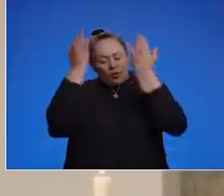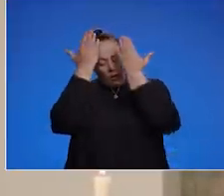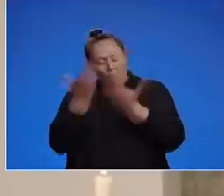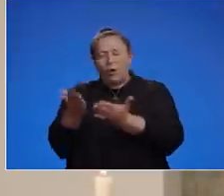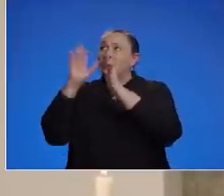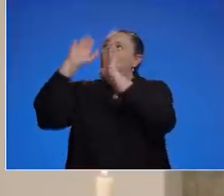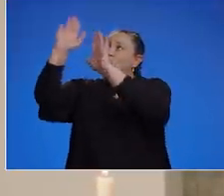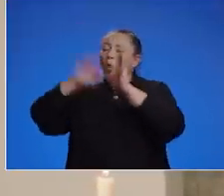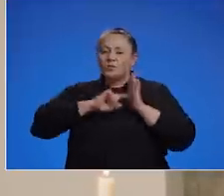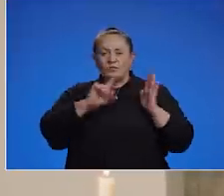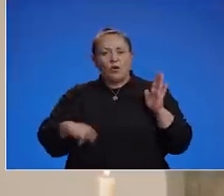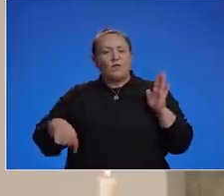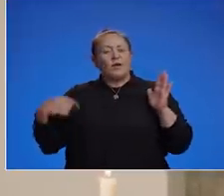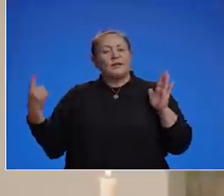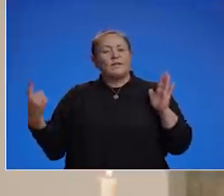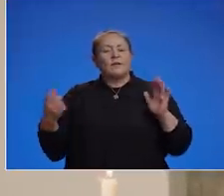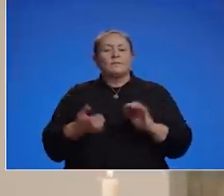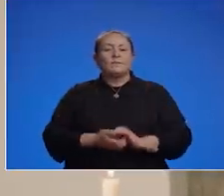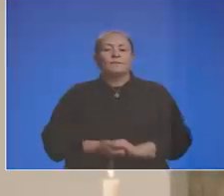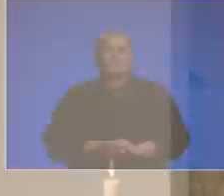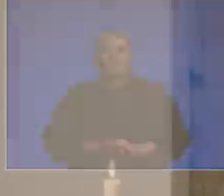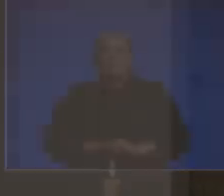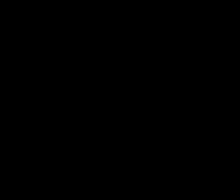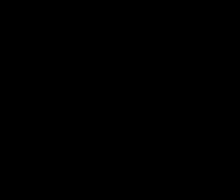glory and honor is yours forever and